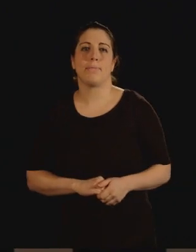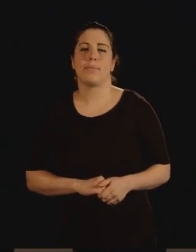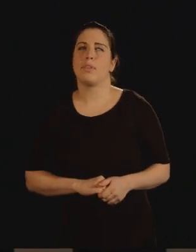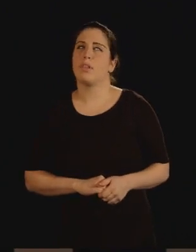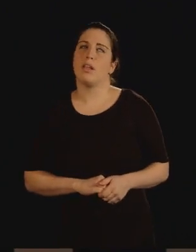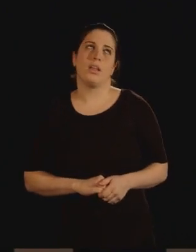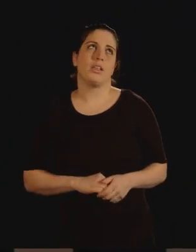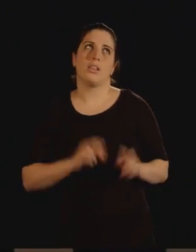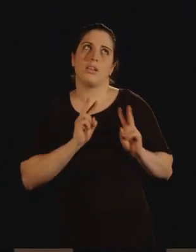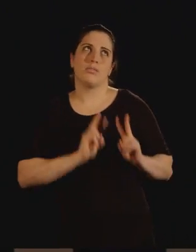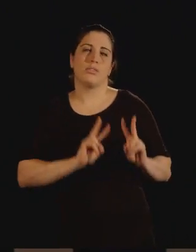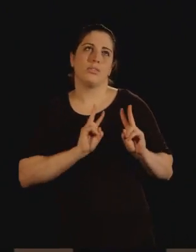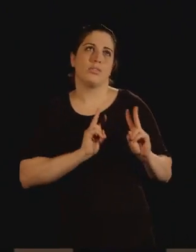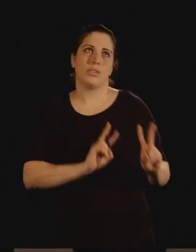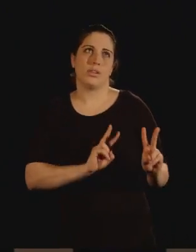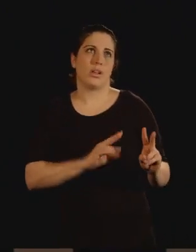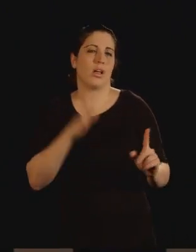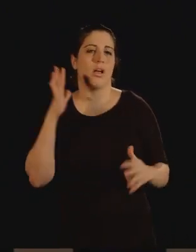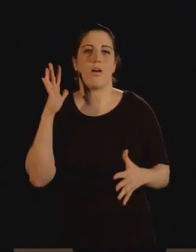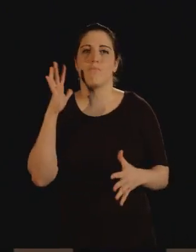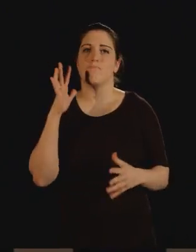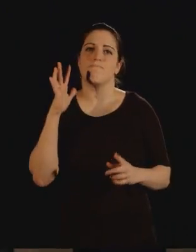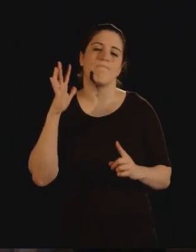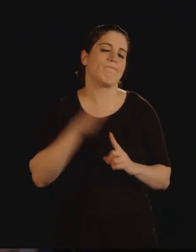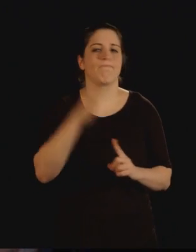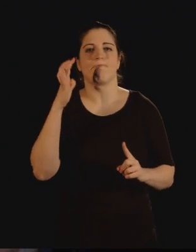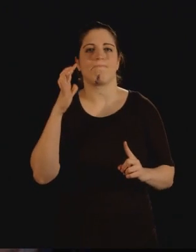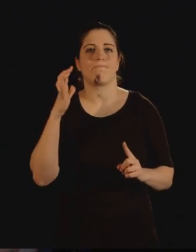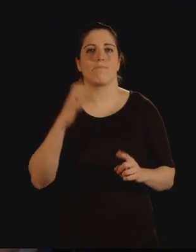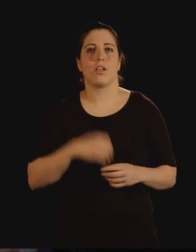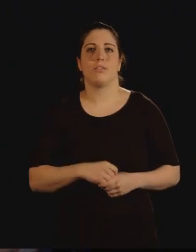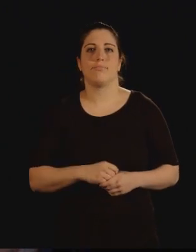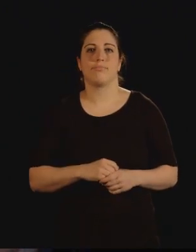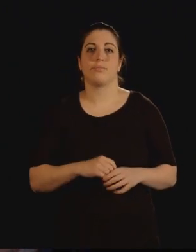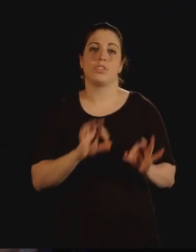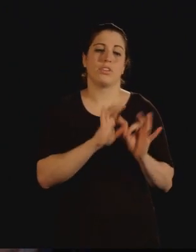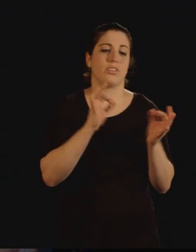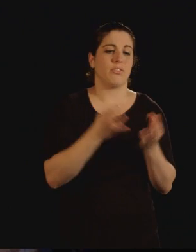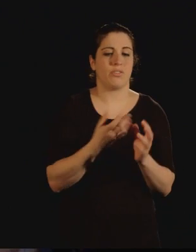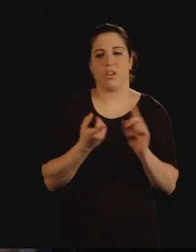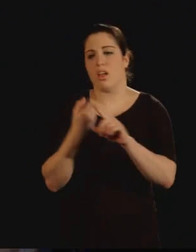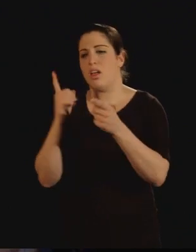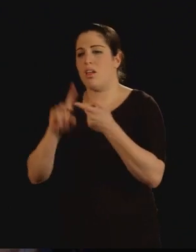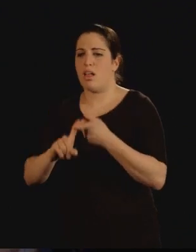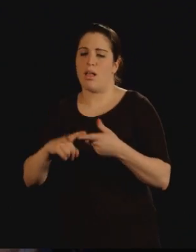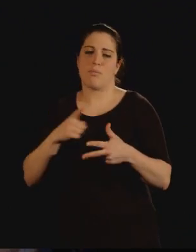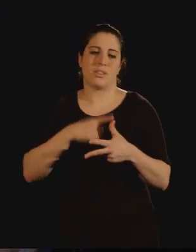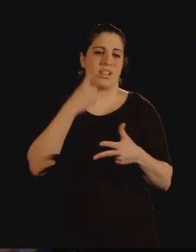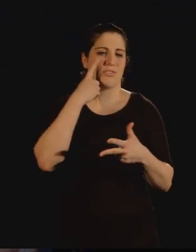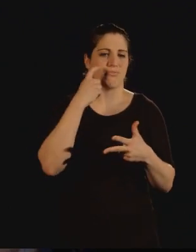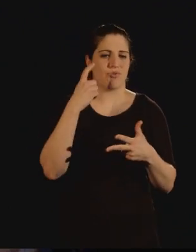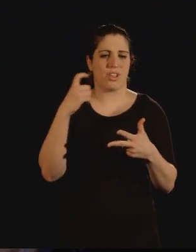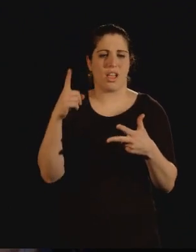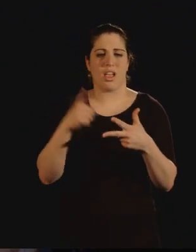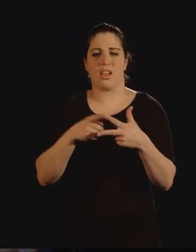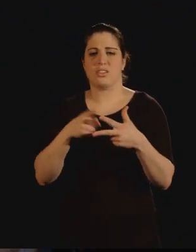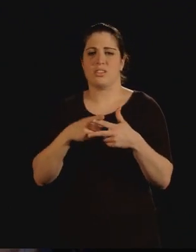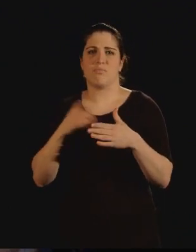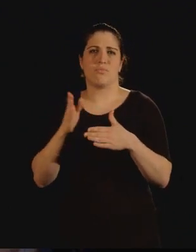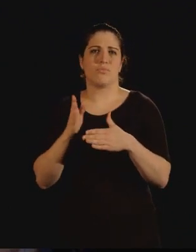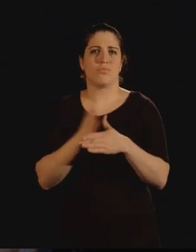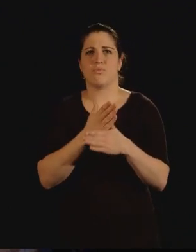Wanda's service, it was just top drawer. Her friends and family, they chanted, they shared funny